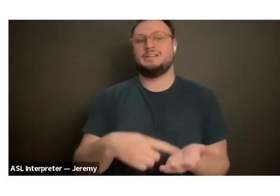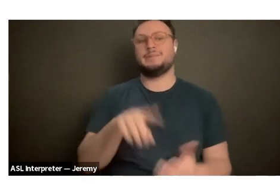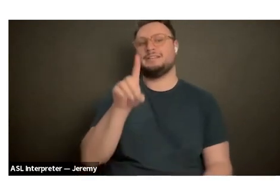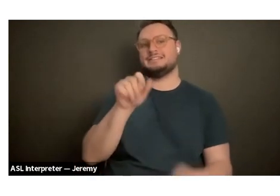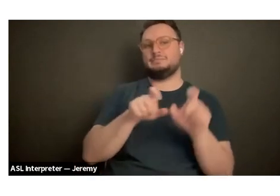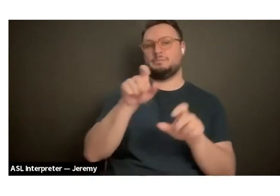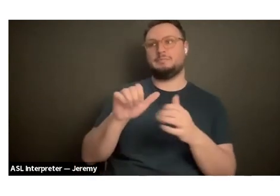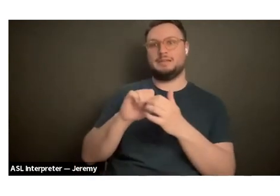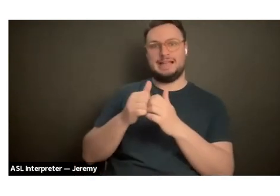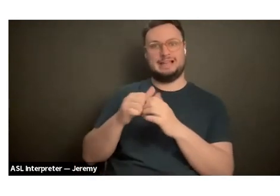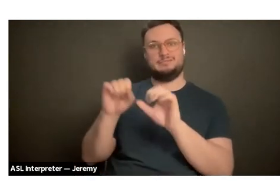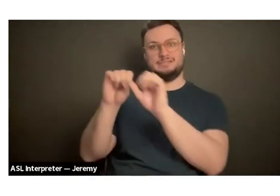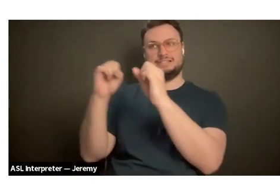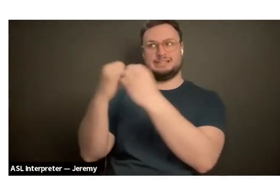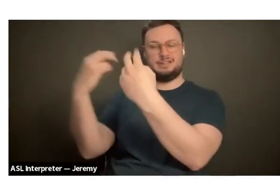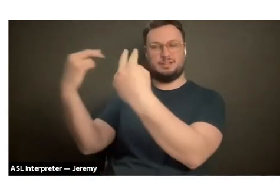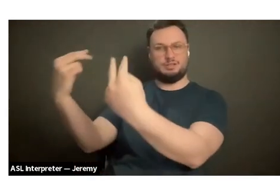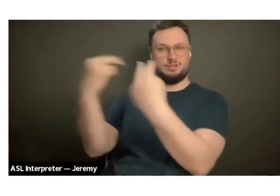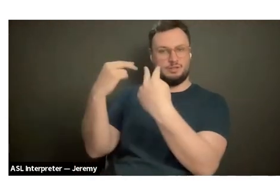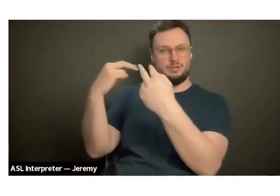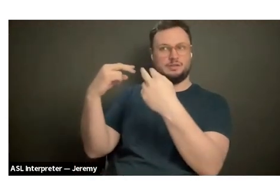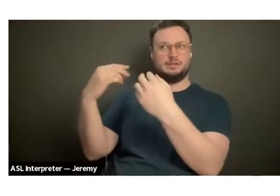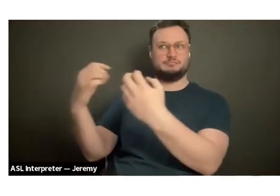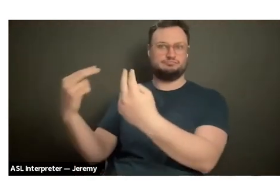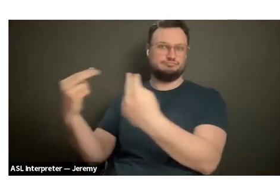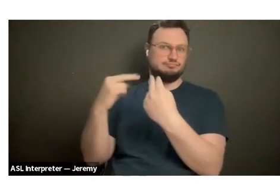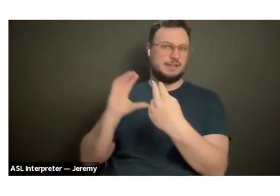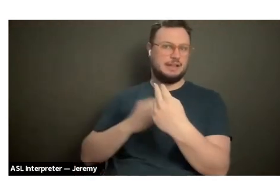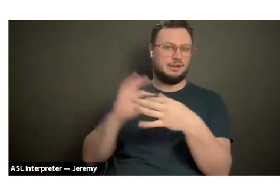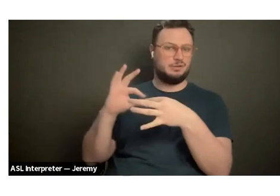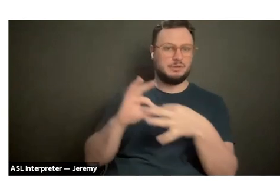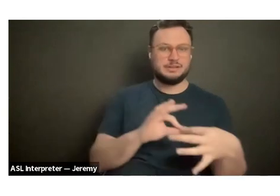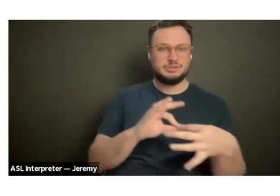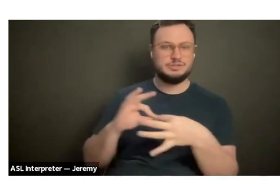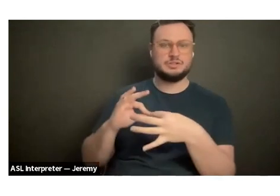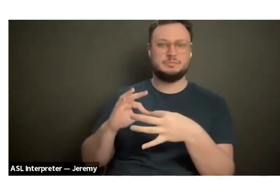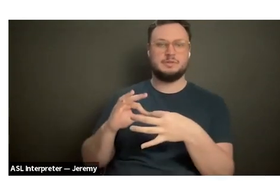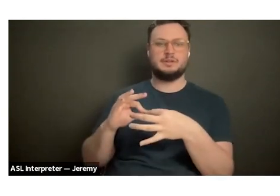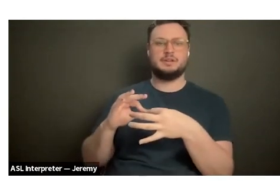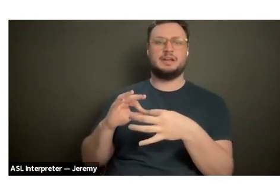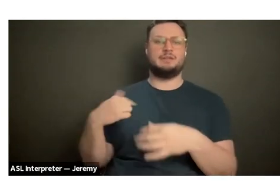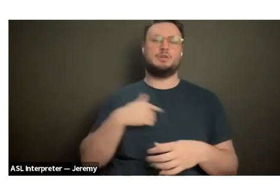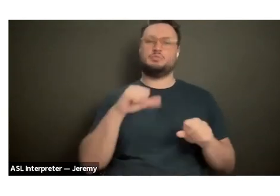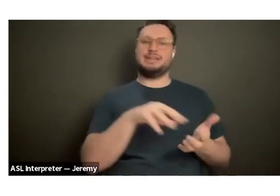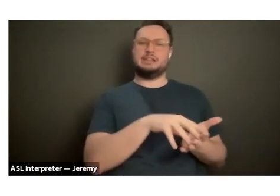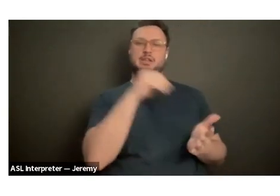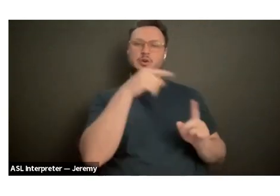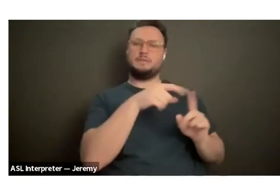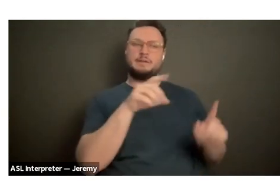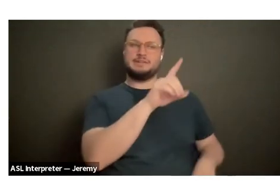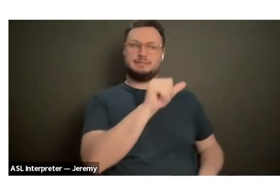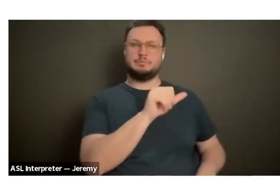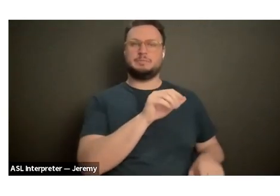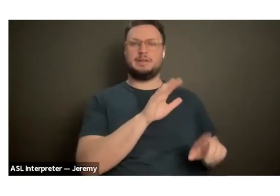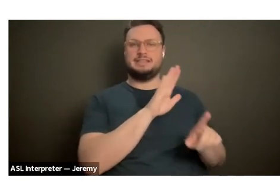in relationships and what society can learn from the love of disability. I think that's really, really important.